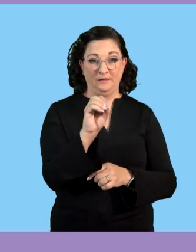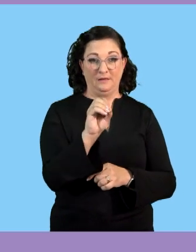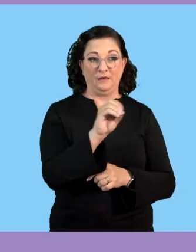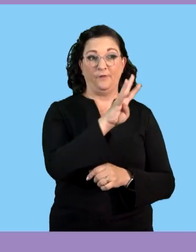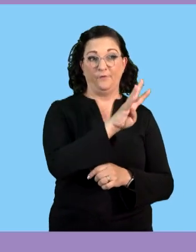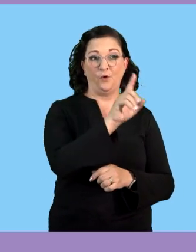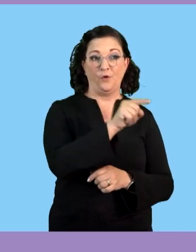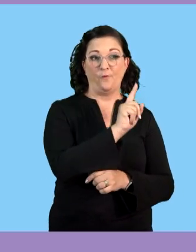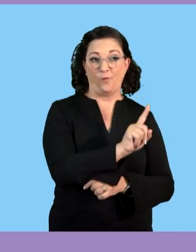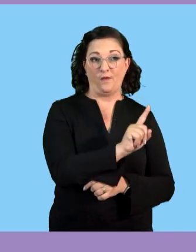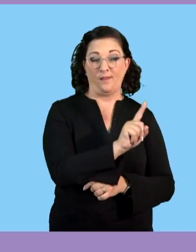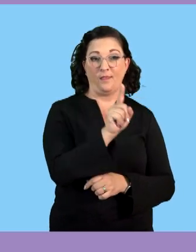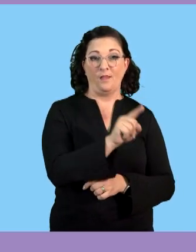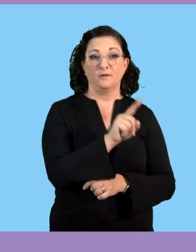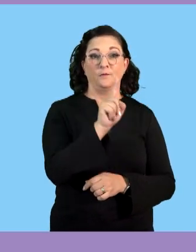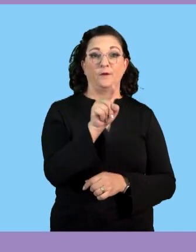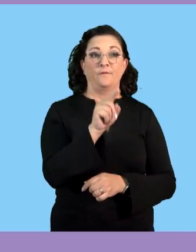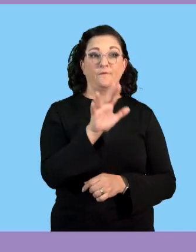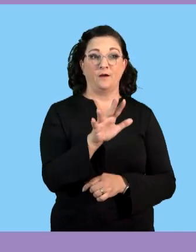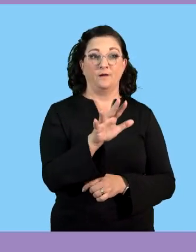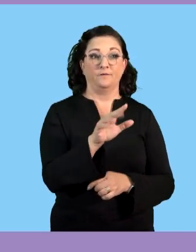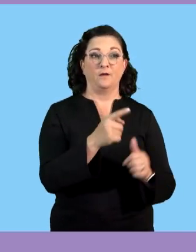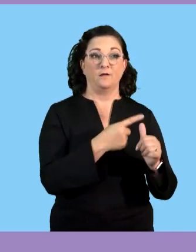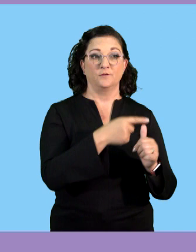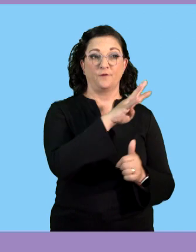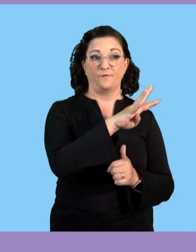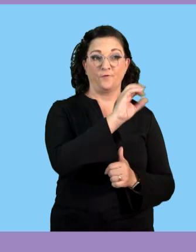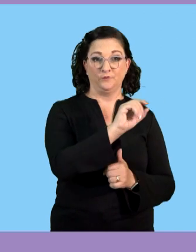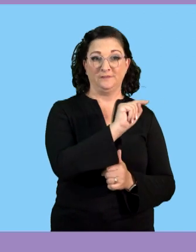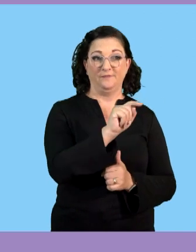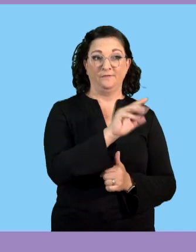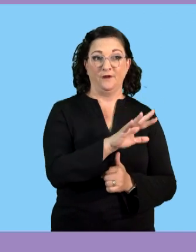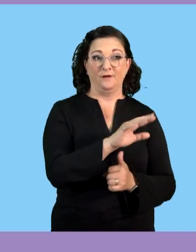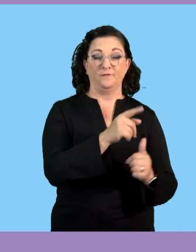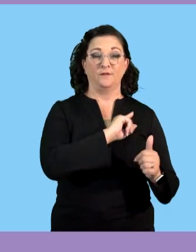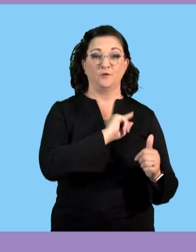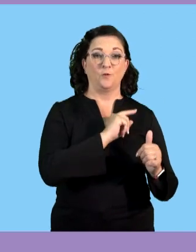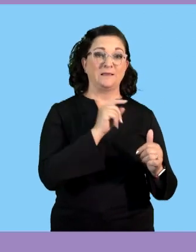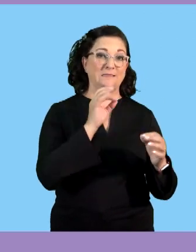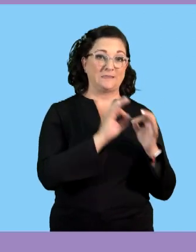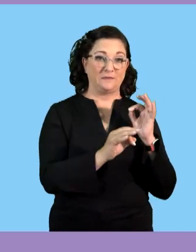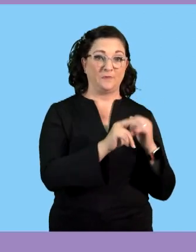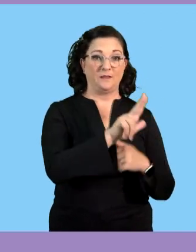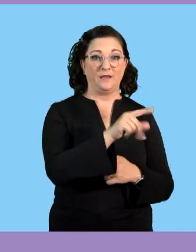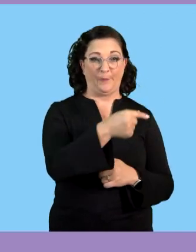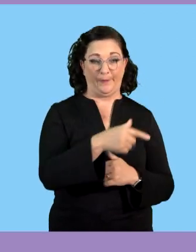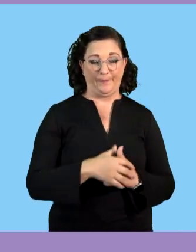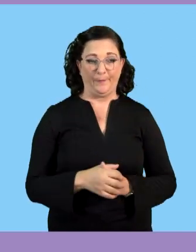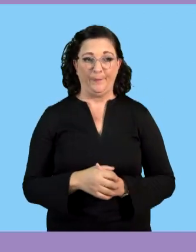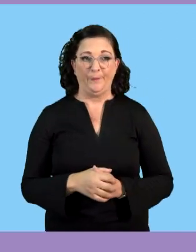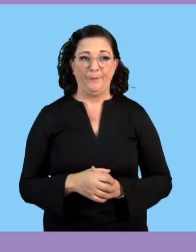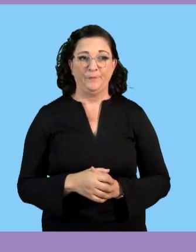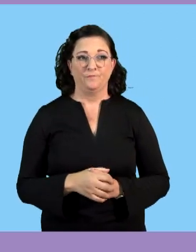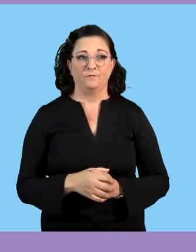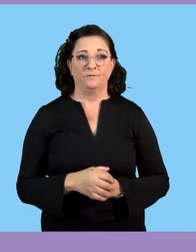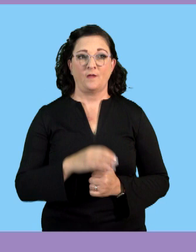by 20 out of 100, which is 20%. And we simplify it to get 8 grams. Let's move on.